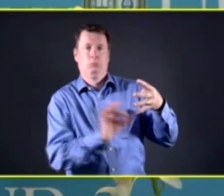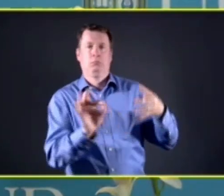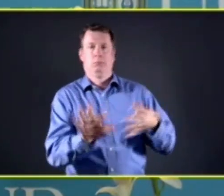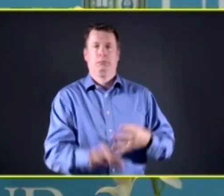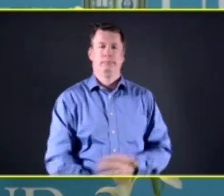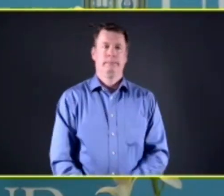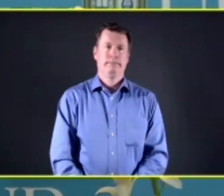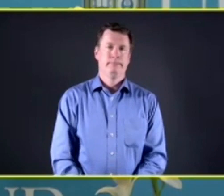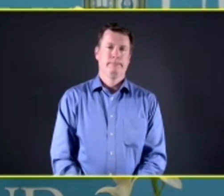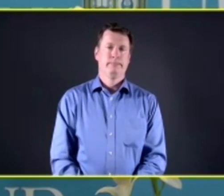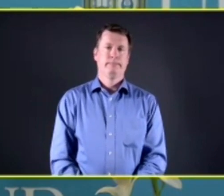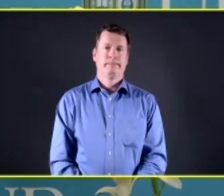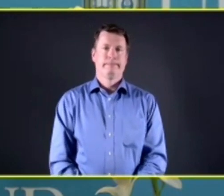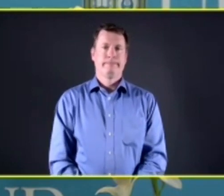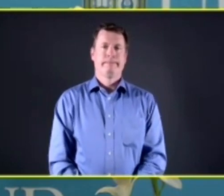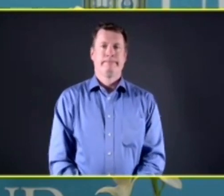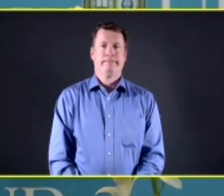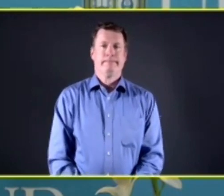Dr. Kiefer.